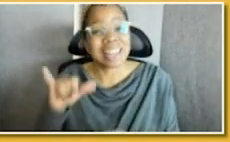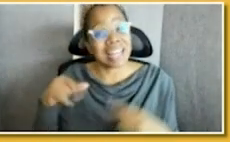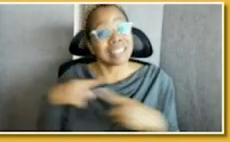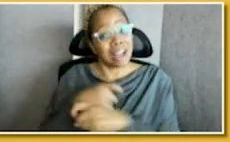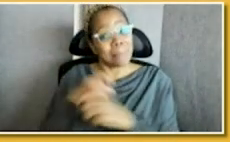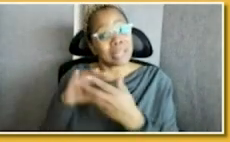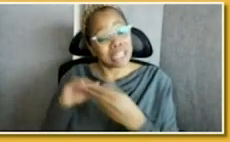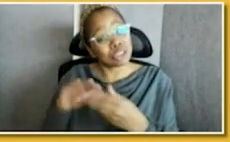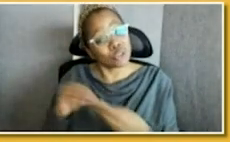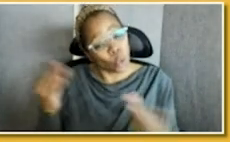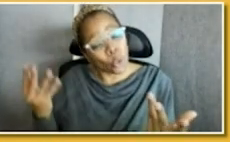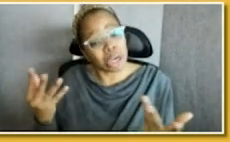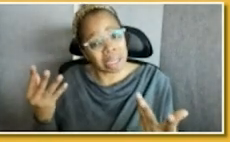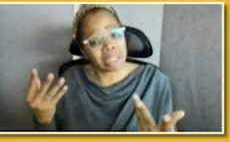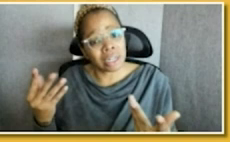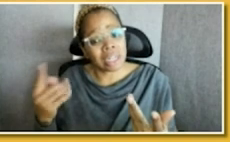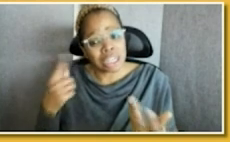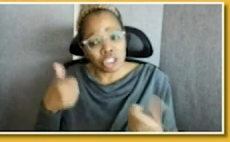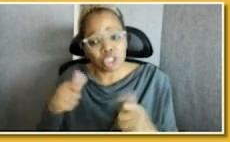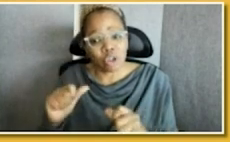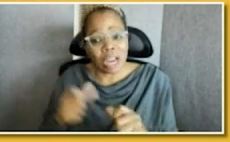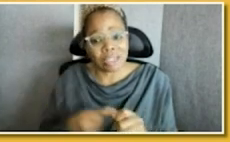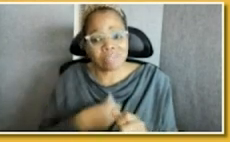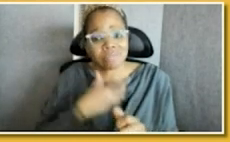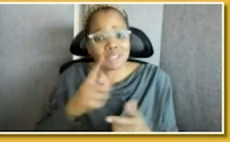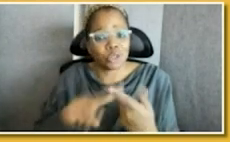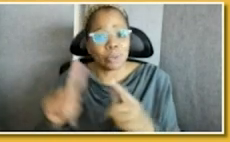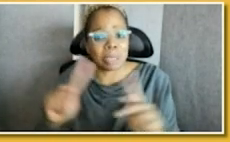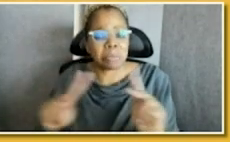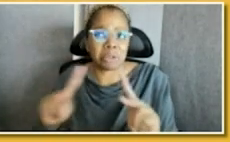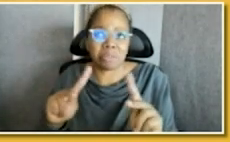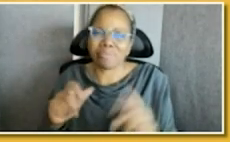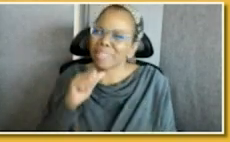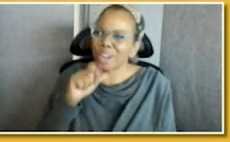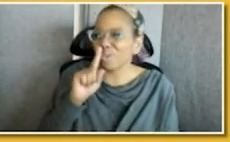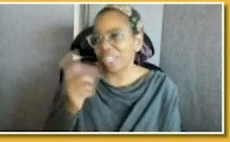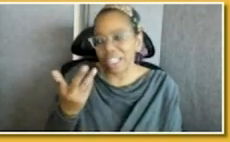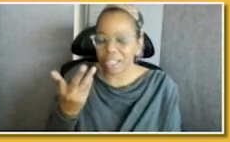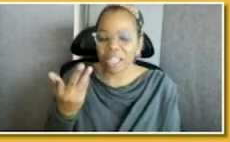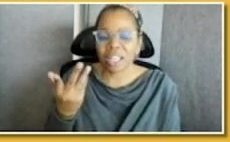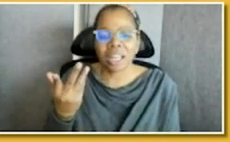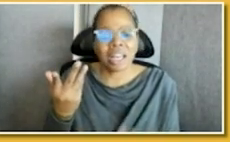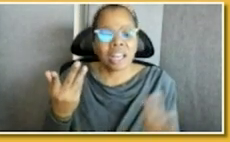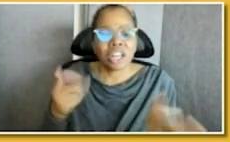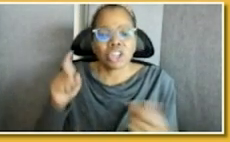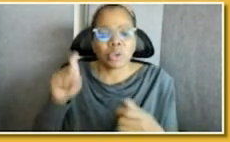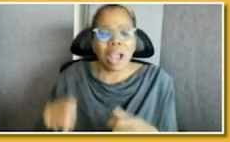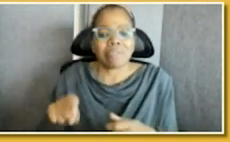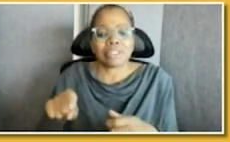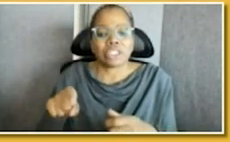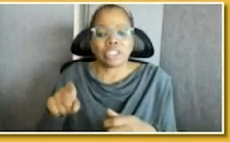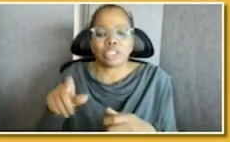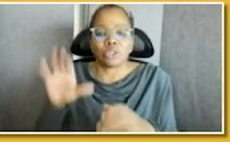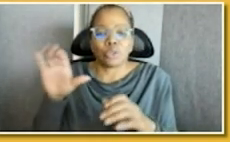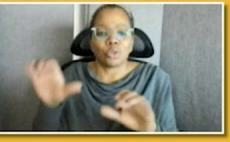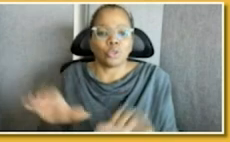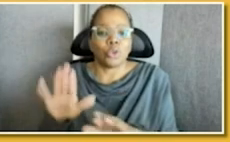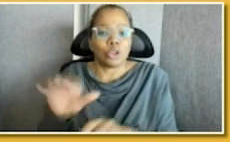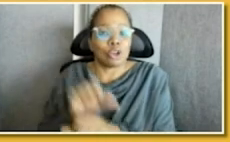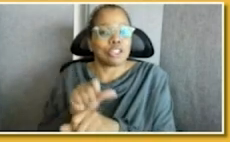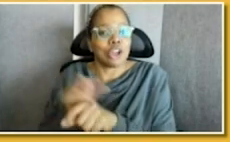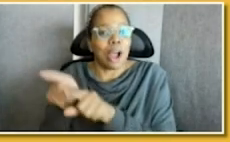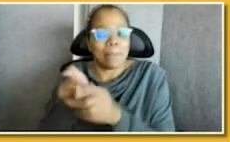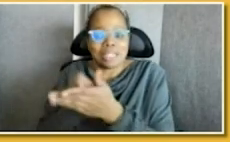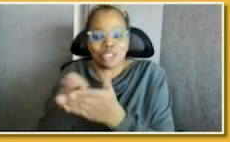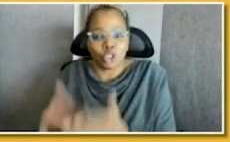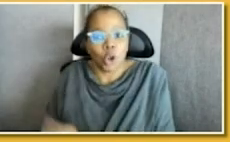and tell people. Not really, you know, you just have to, you know, you just have to do your job as journalists and show what happened.